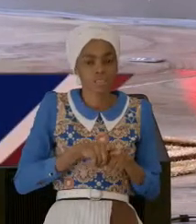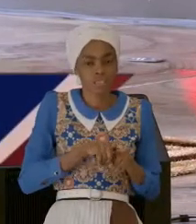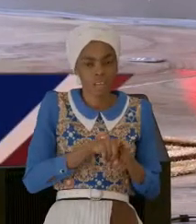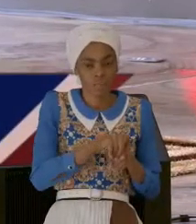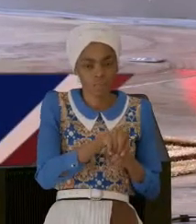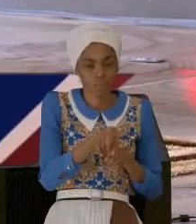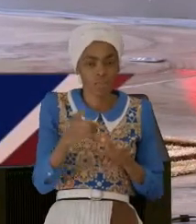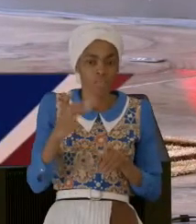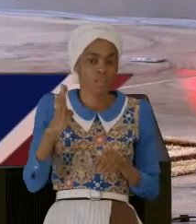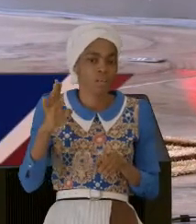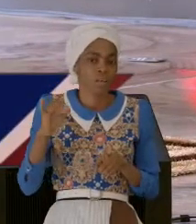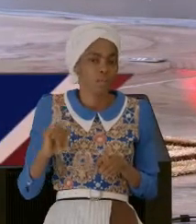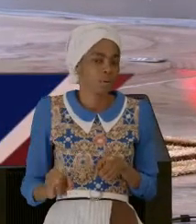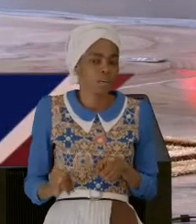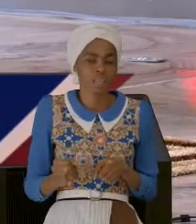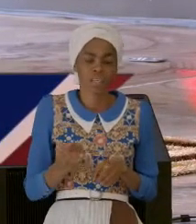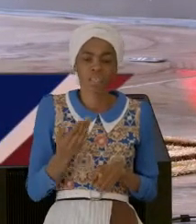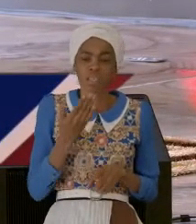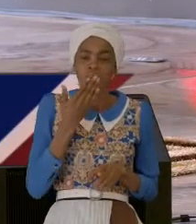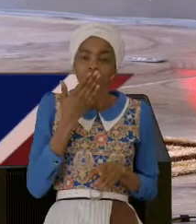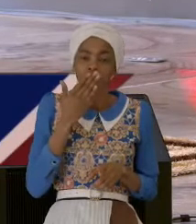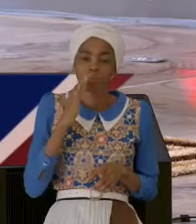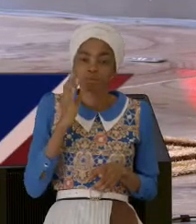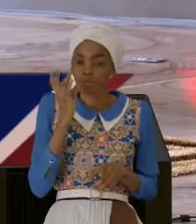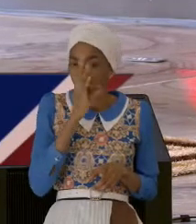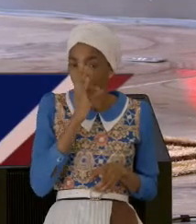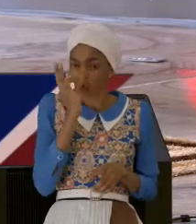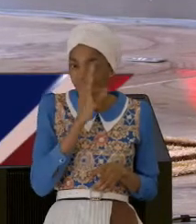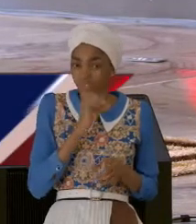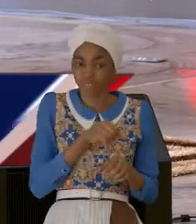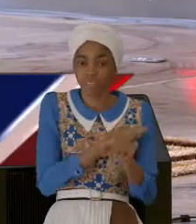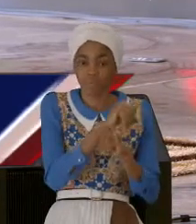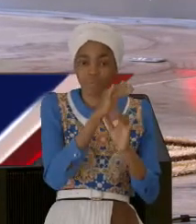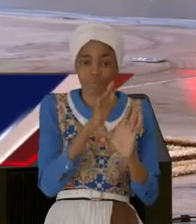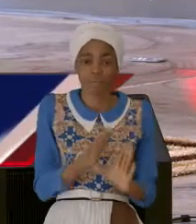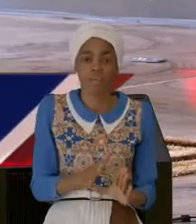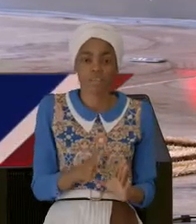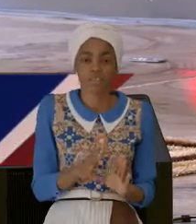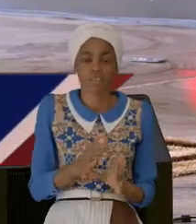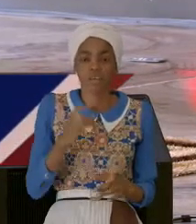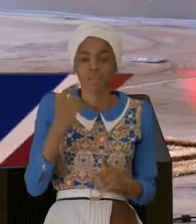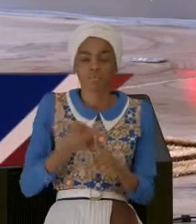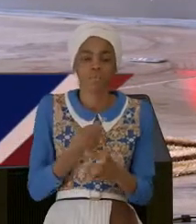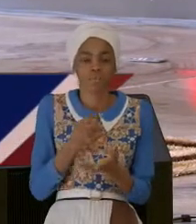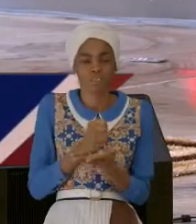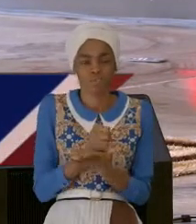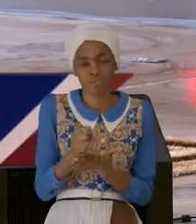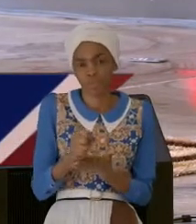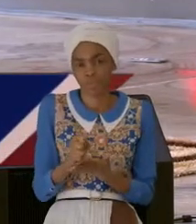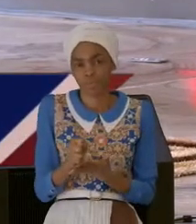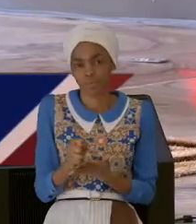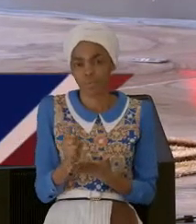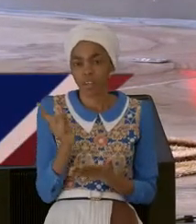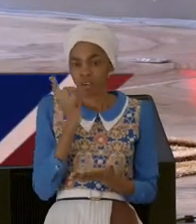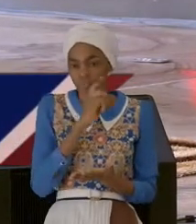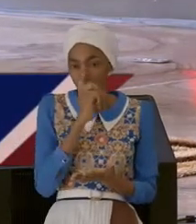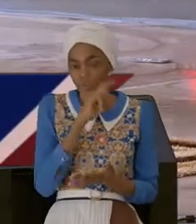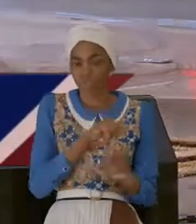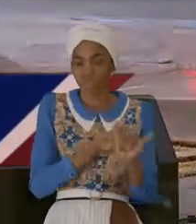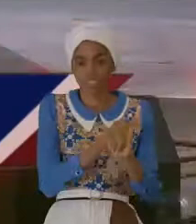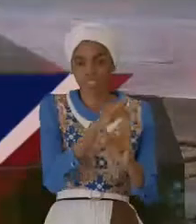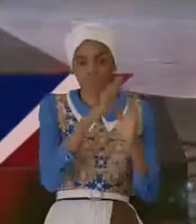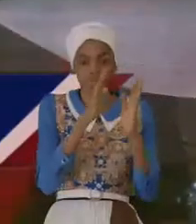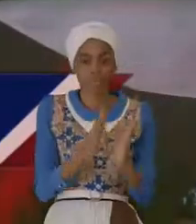treacherous deceivers from the truth Church Heroes deceivers